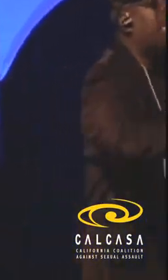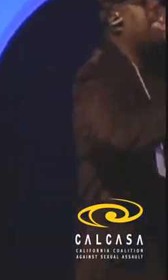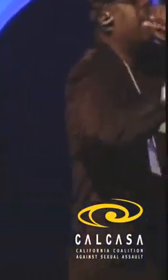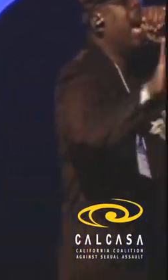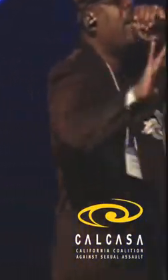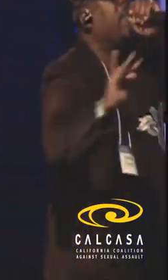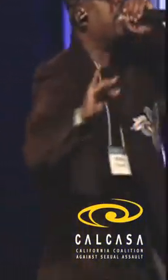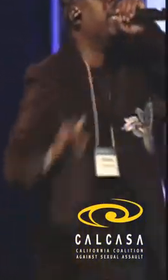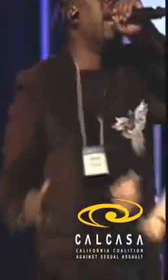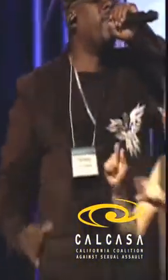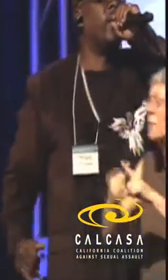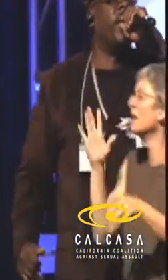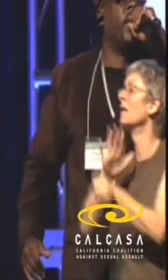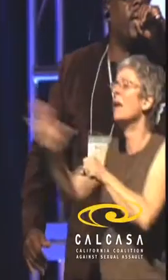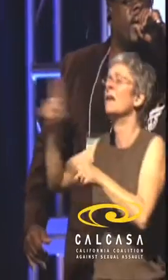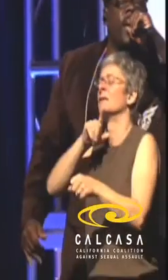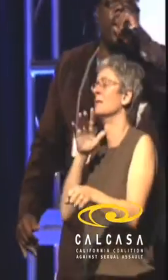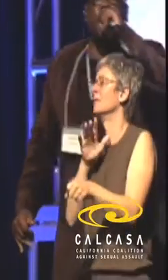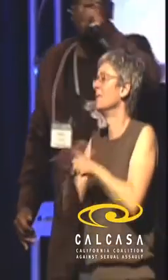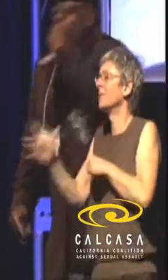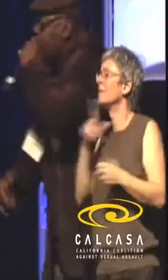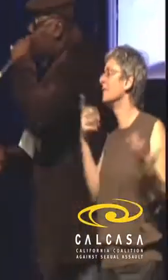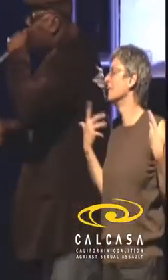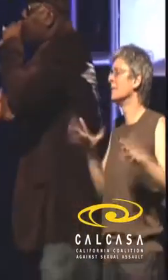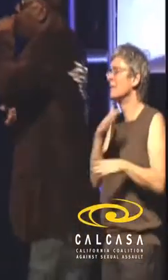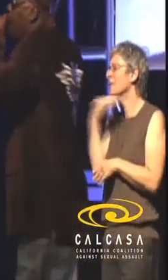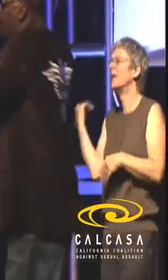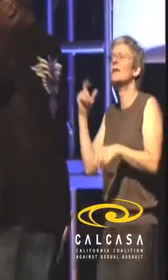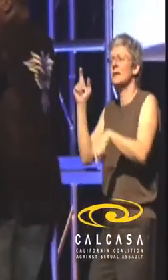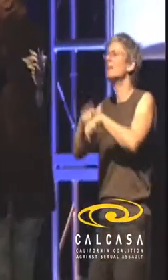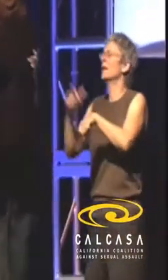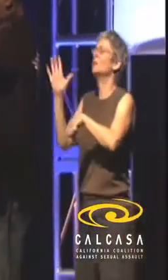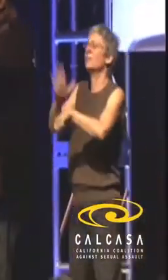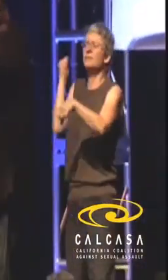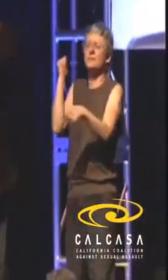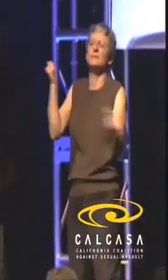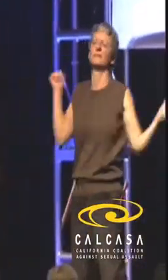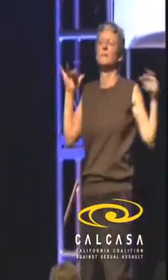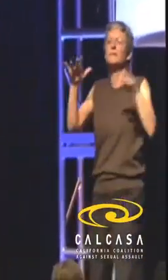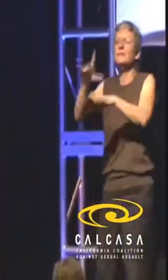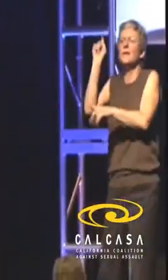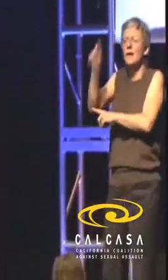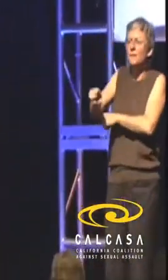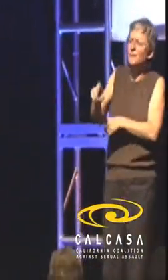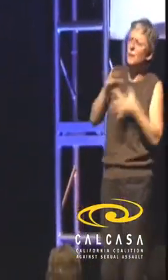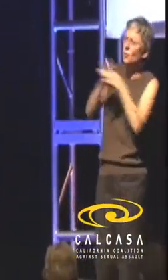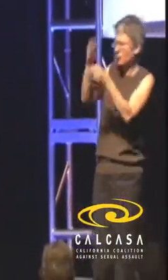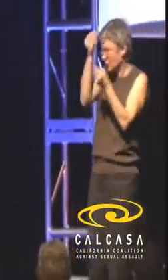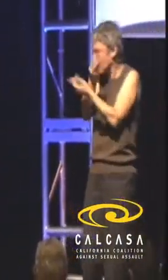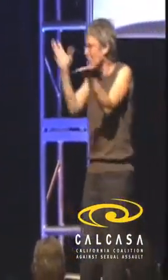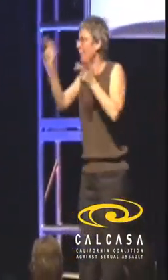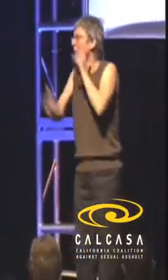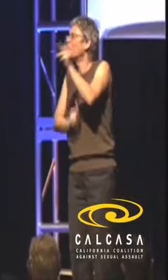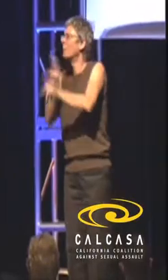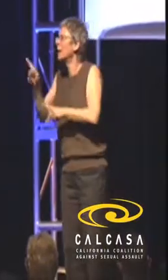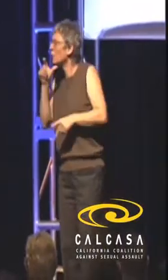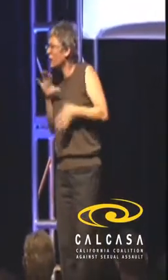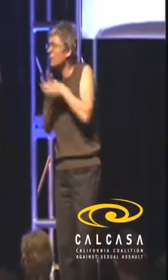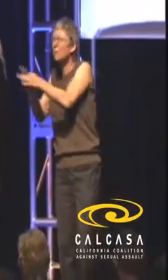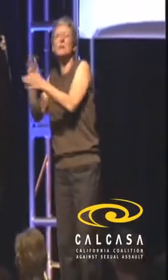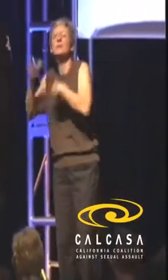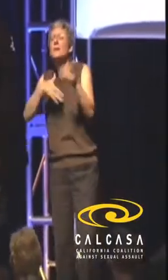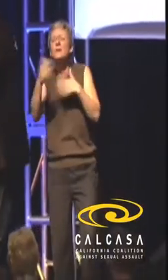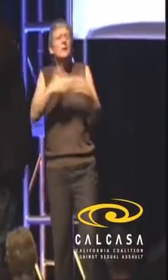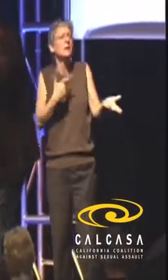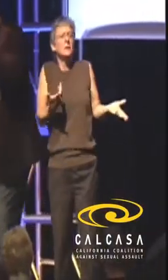injustice, enough is enough of this. This is a call to action. We gotta be better people, we are created equal.